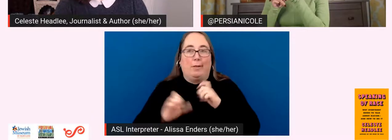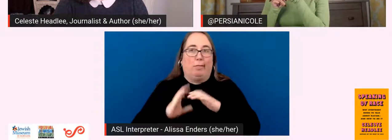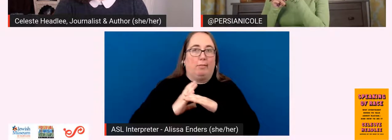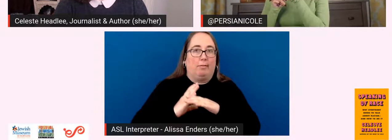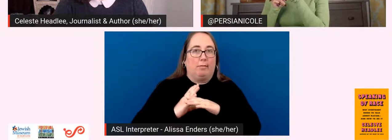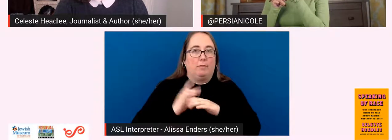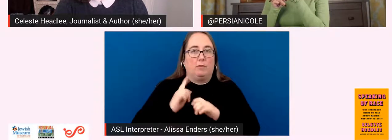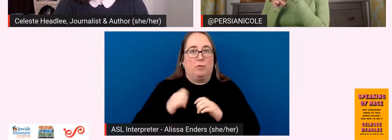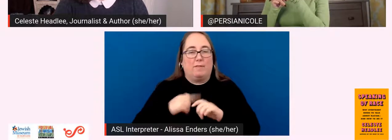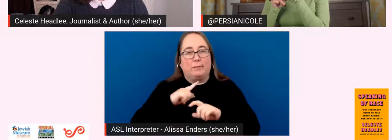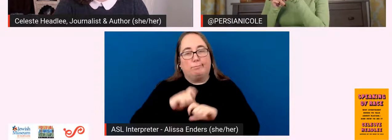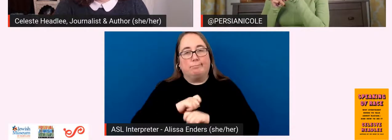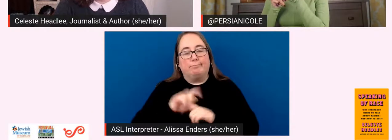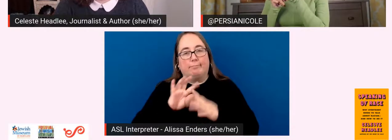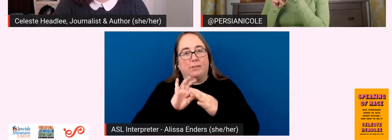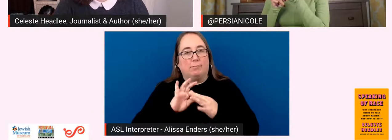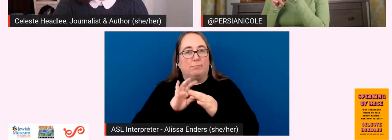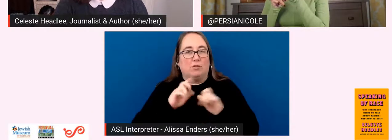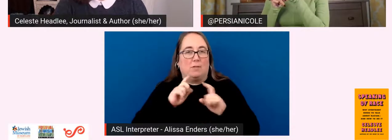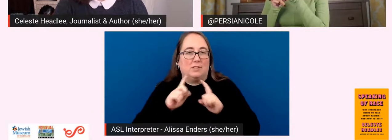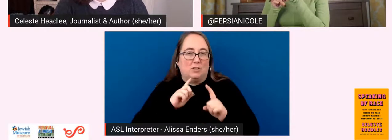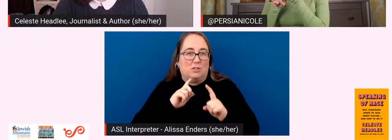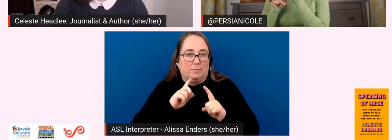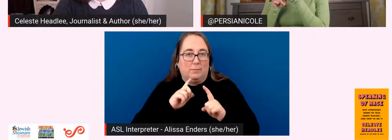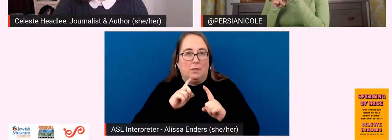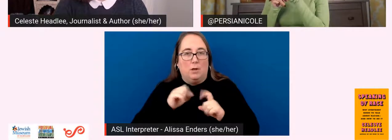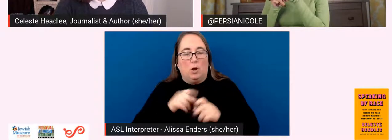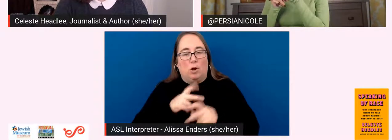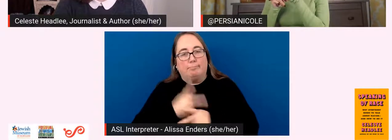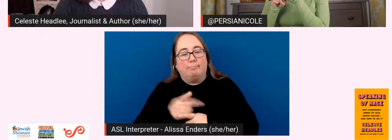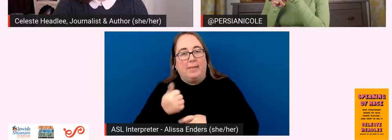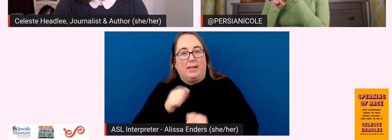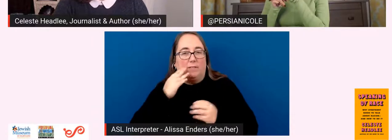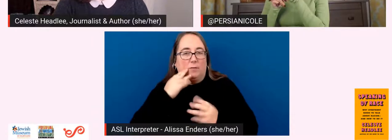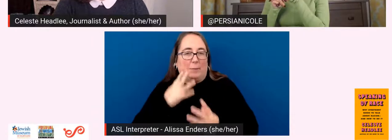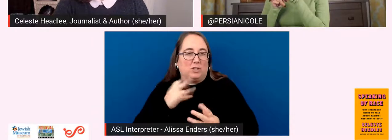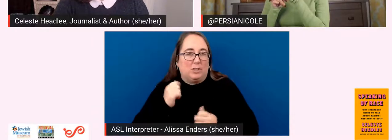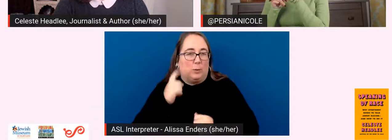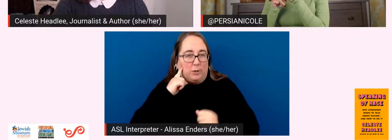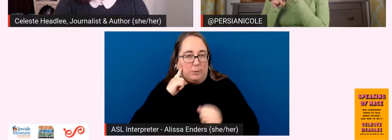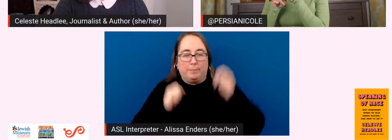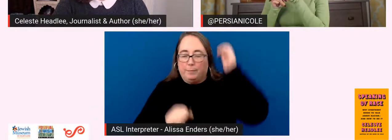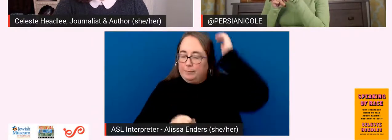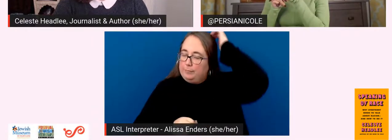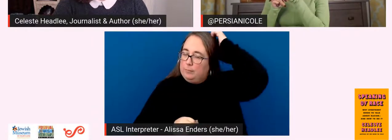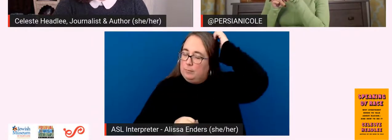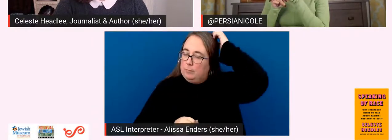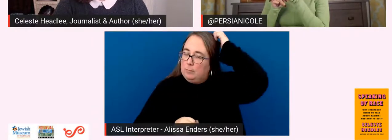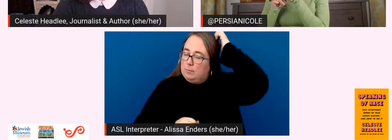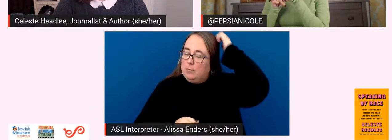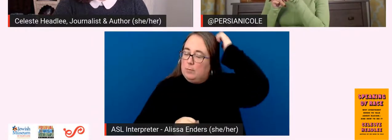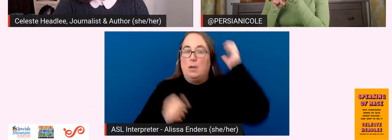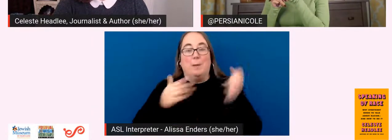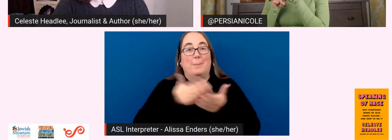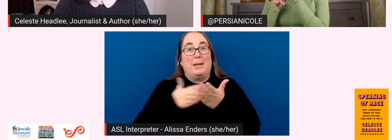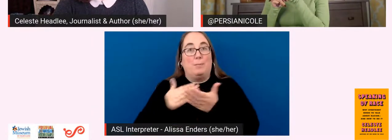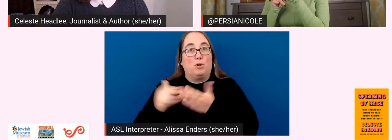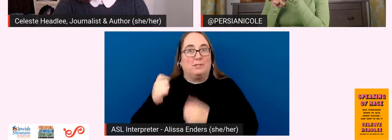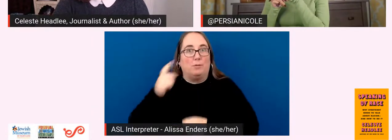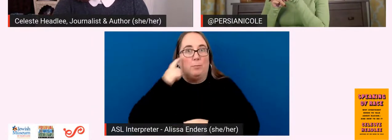you having an actual conversation or retaining any information you're hearing. There are many parts of your brain,